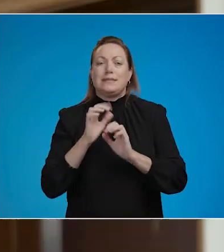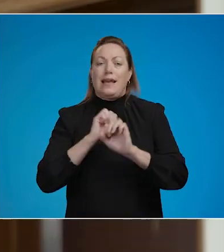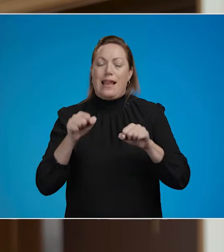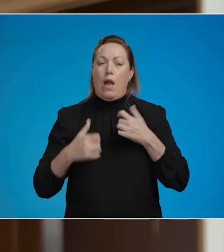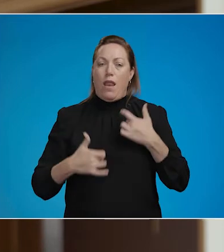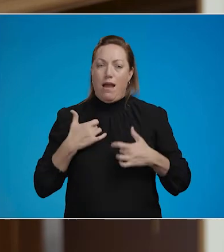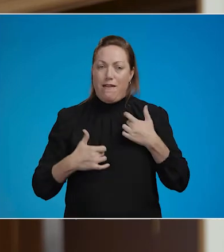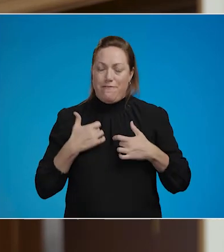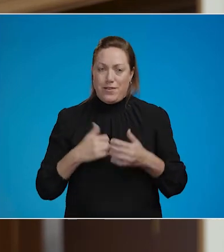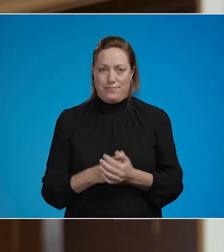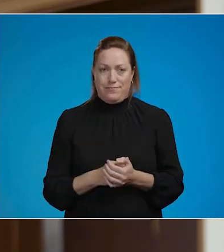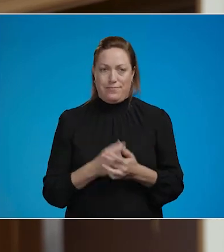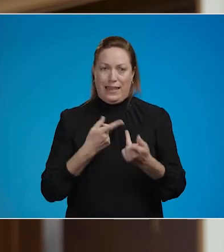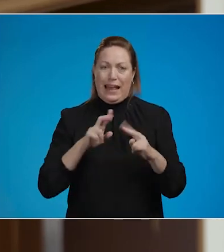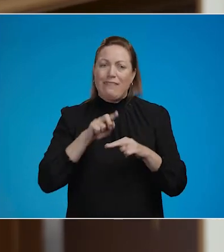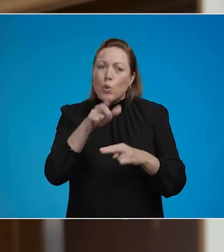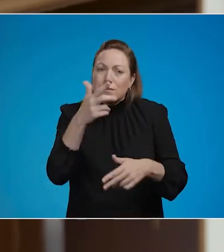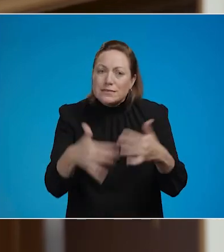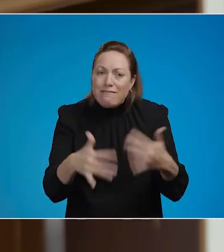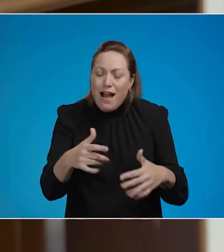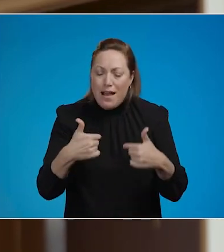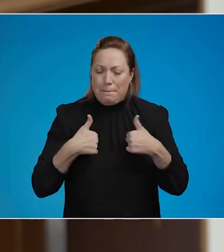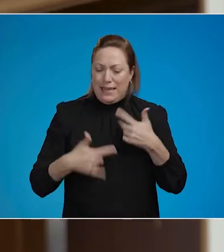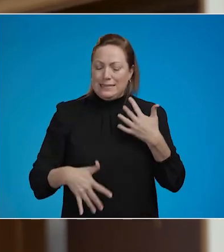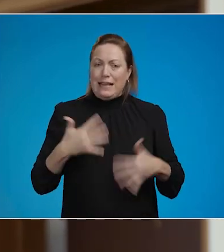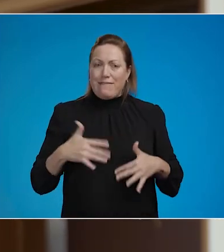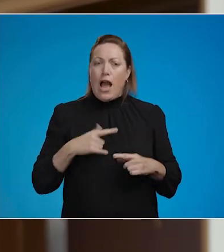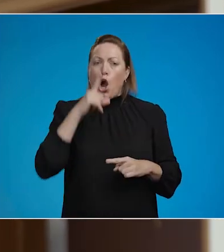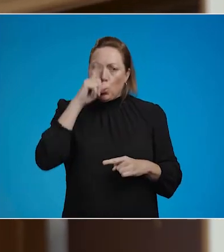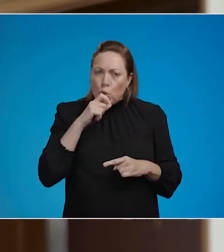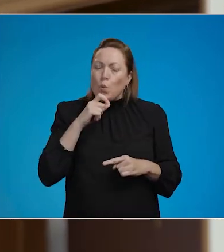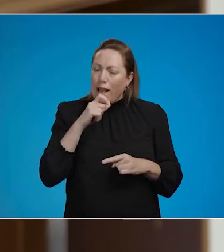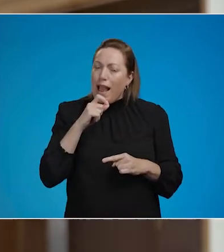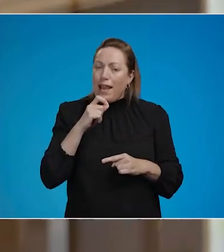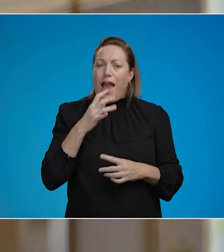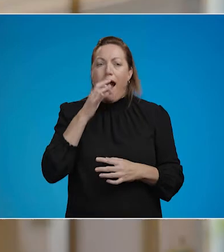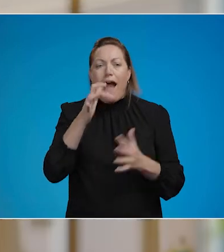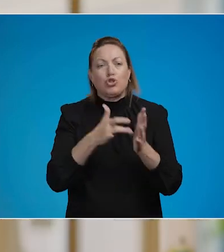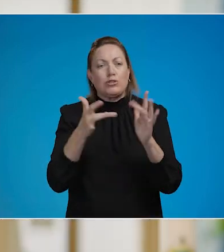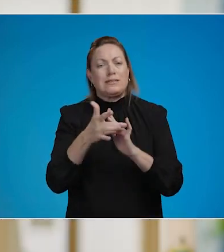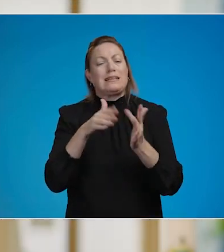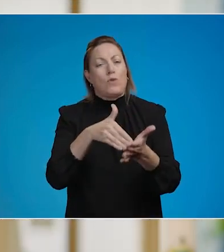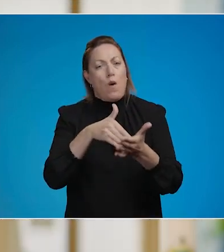knowing that his wounds will set us free, and bring us the healing that we all need.